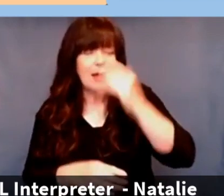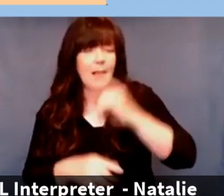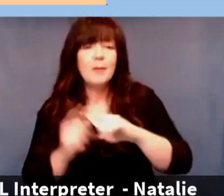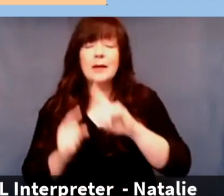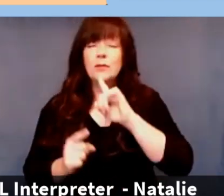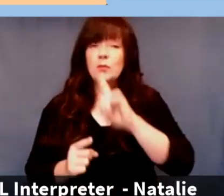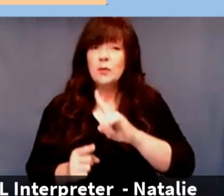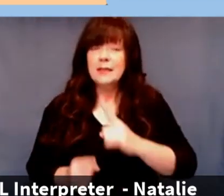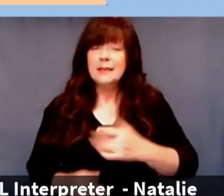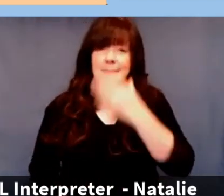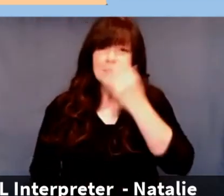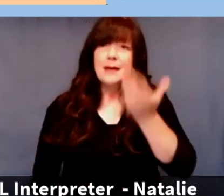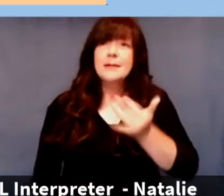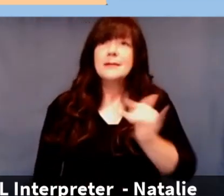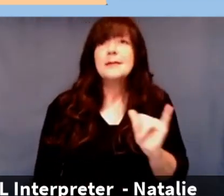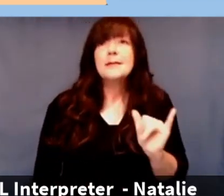is